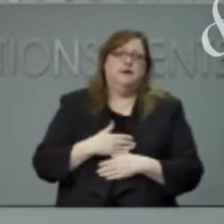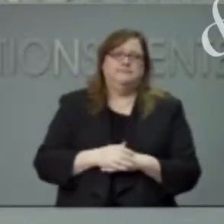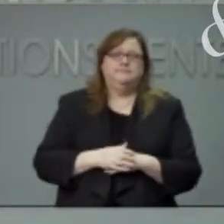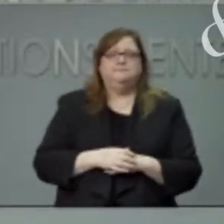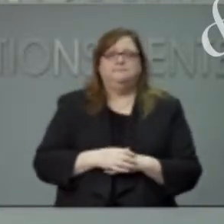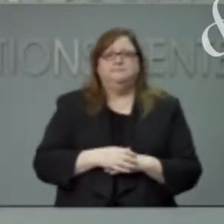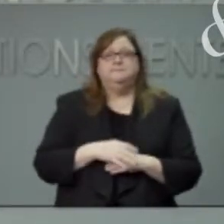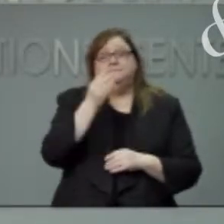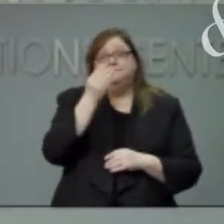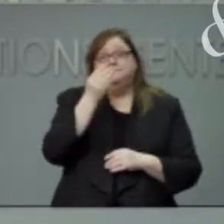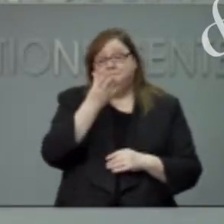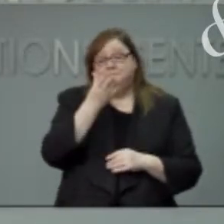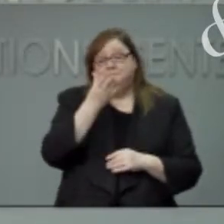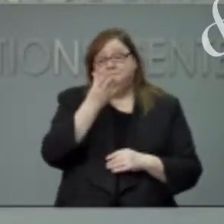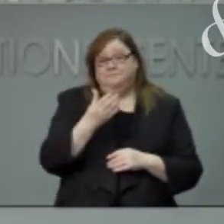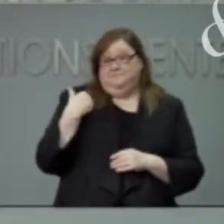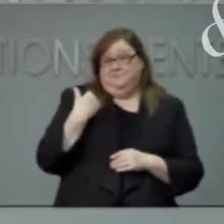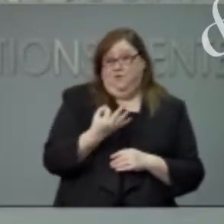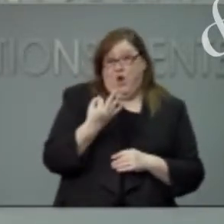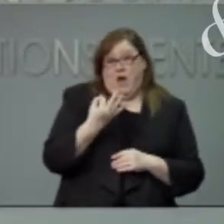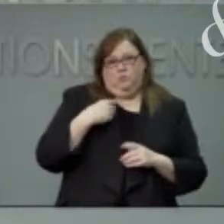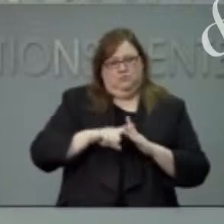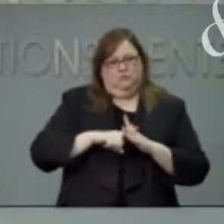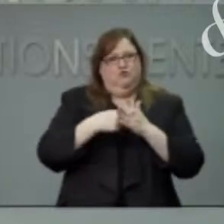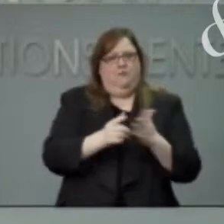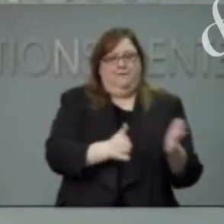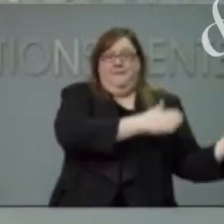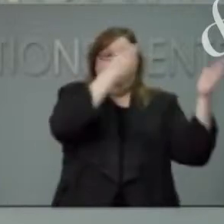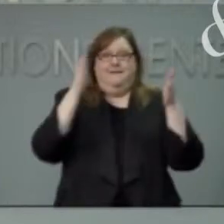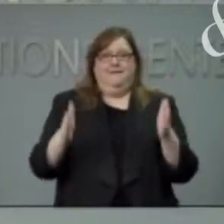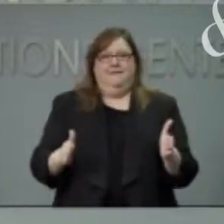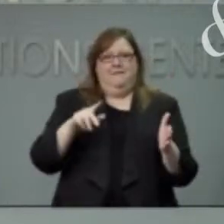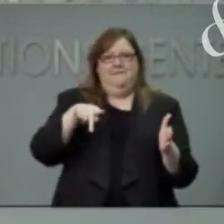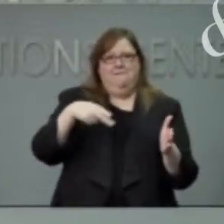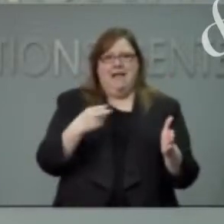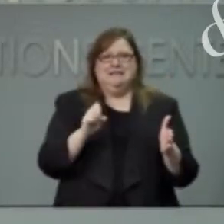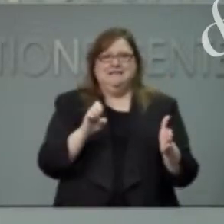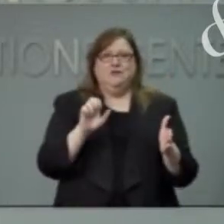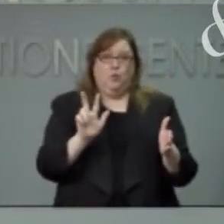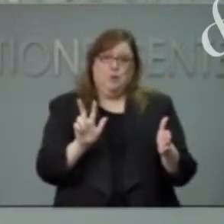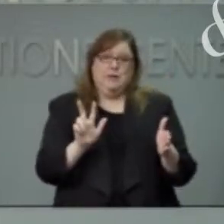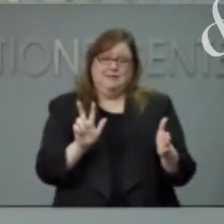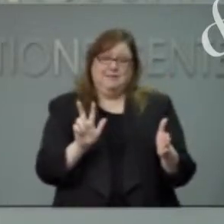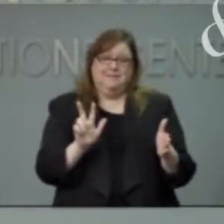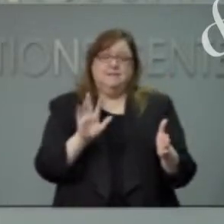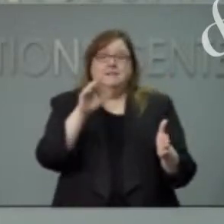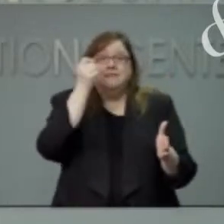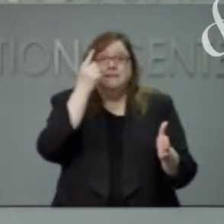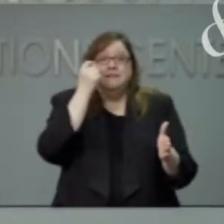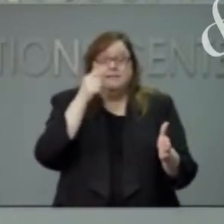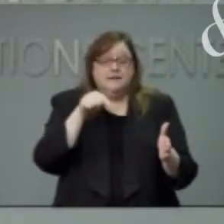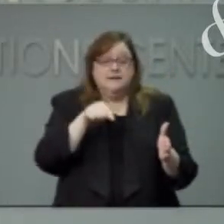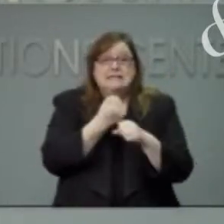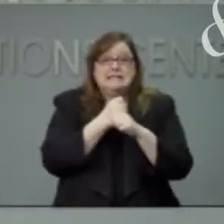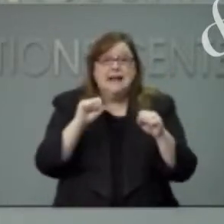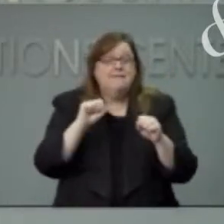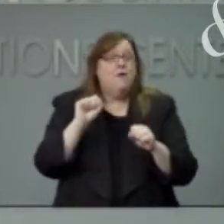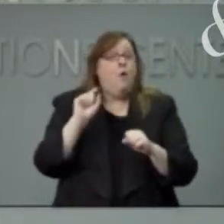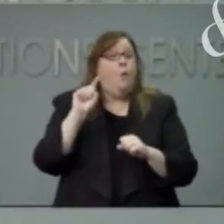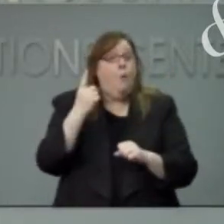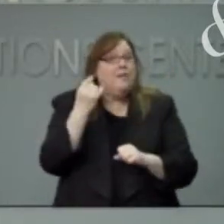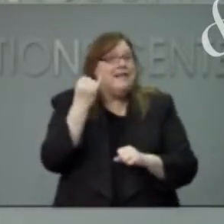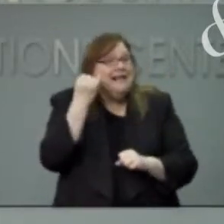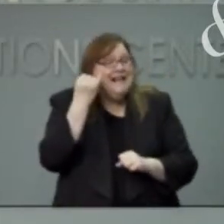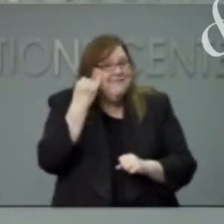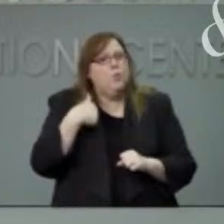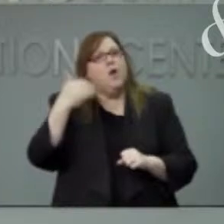restrictions, but this phase only works safely if we realize that every gathering carries the risk of spreading this